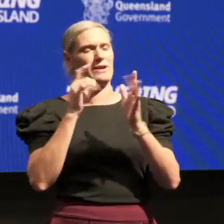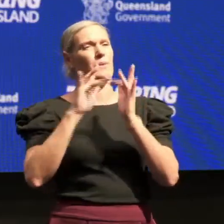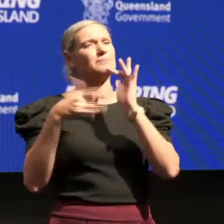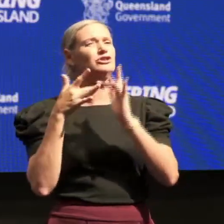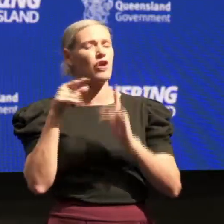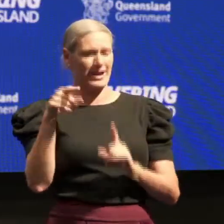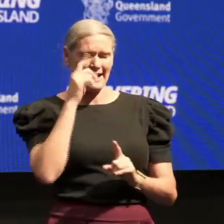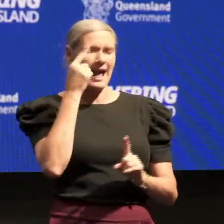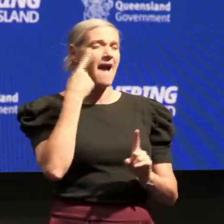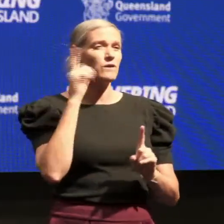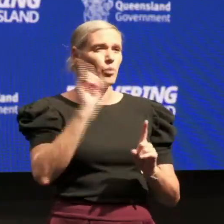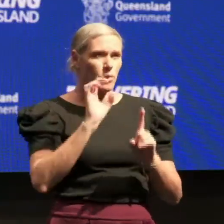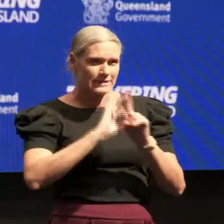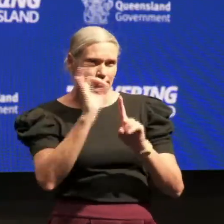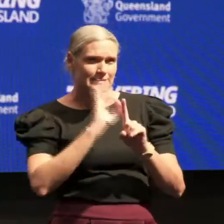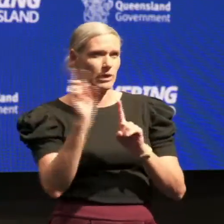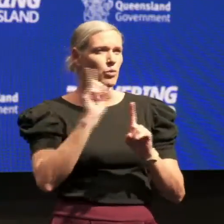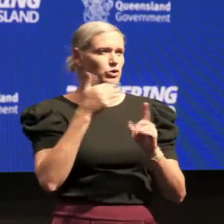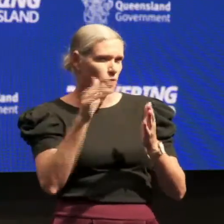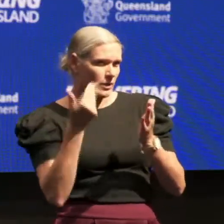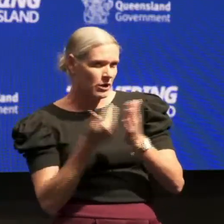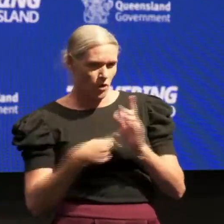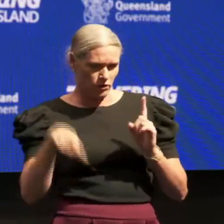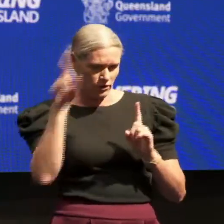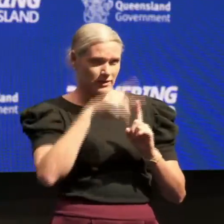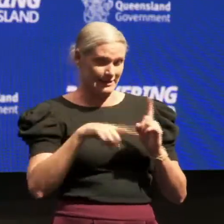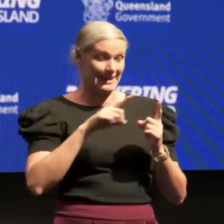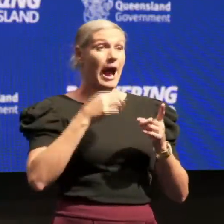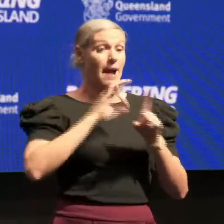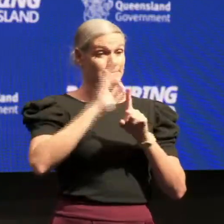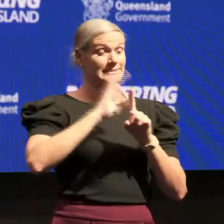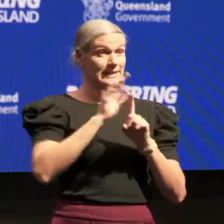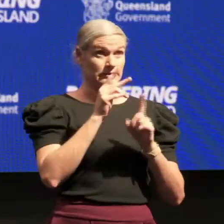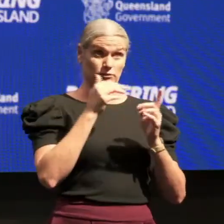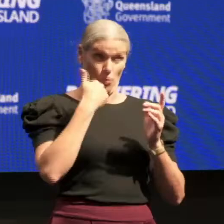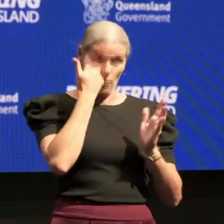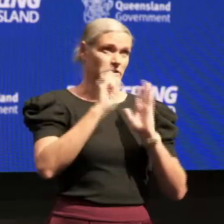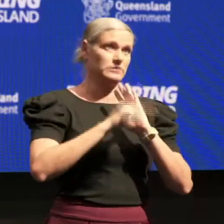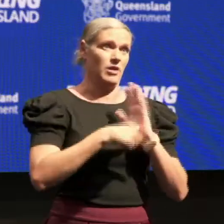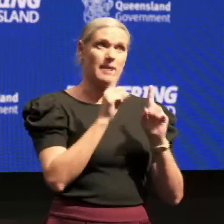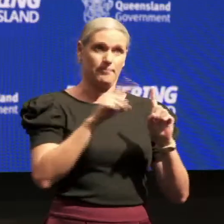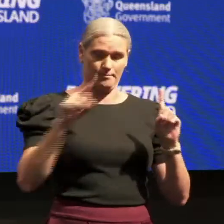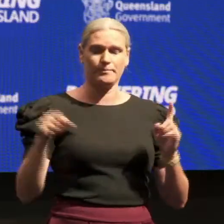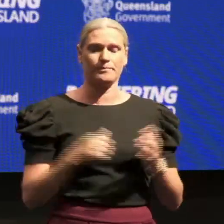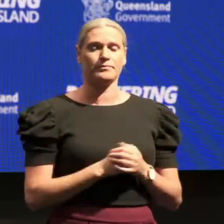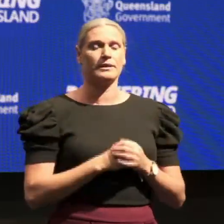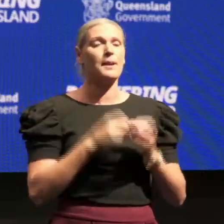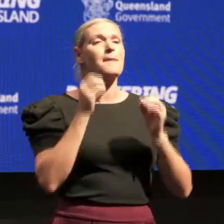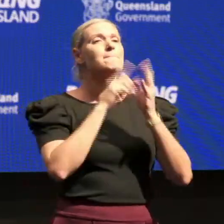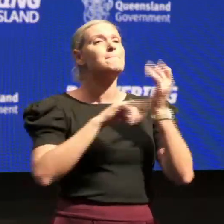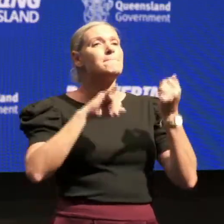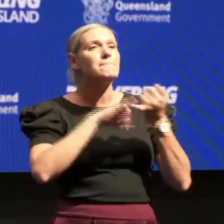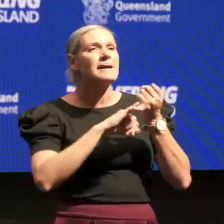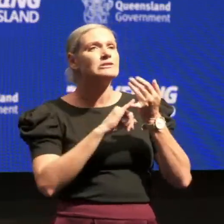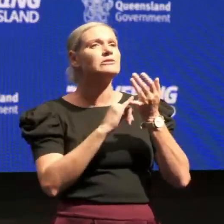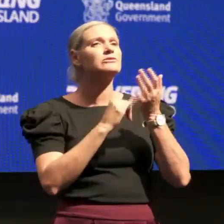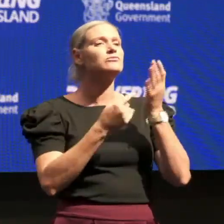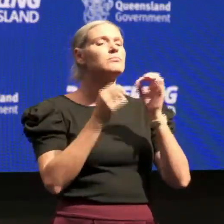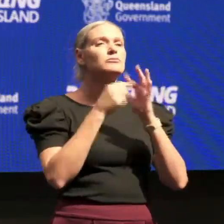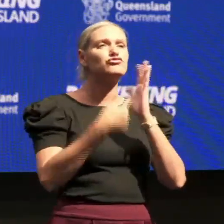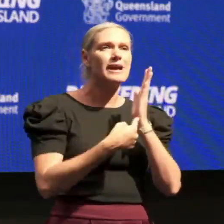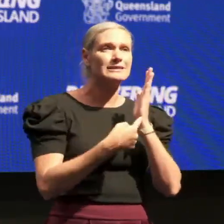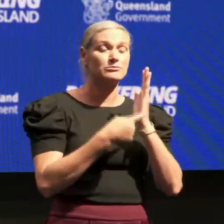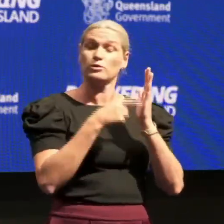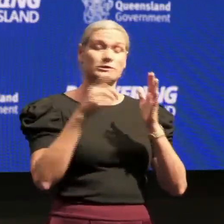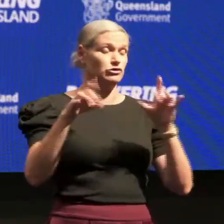disaster.qld.gov.au website, and that is there in real time, as is a lot of the local information as well. Turning to bus services, services have